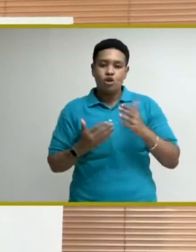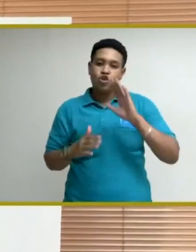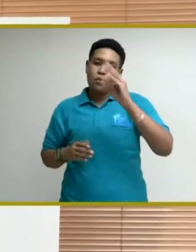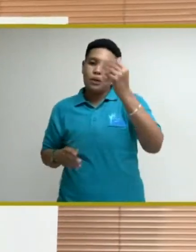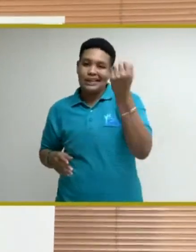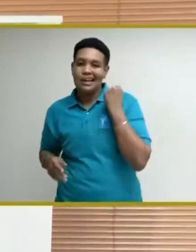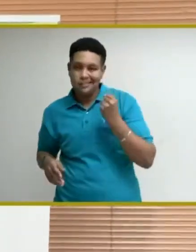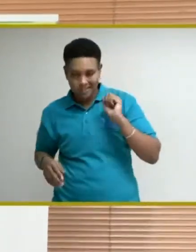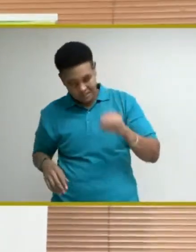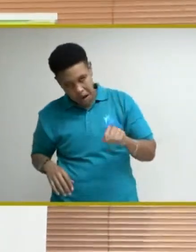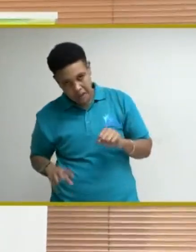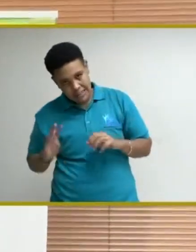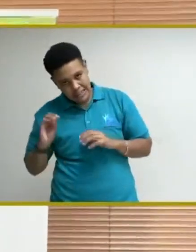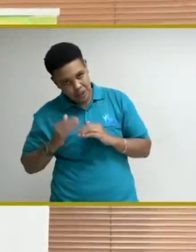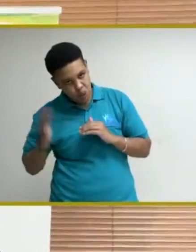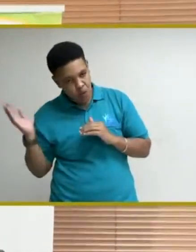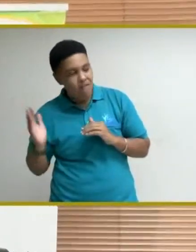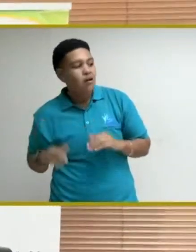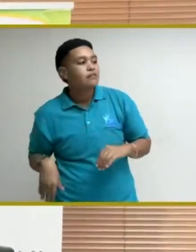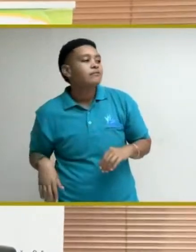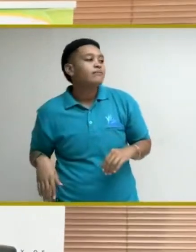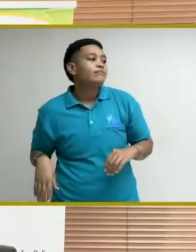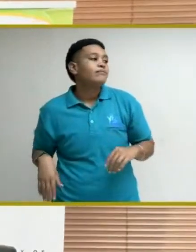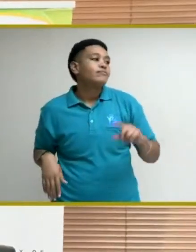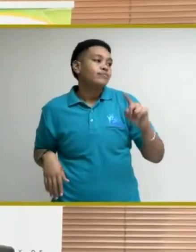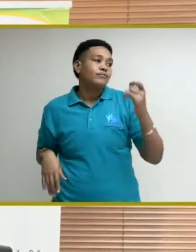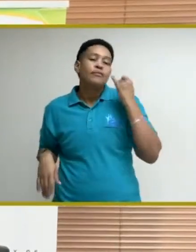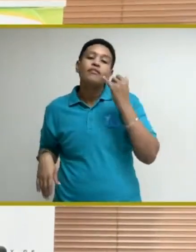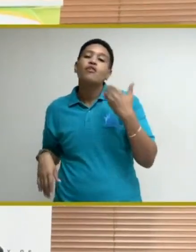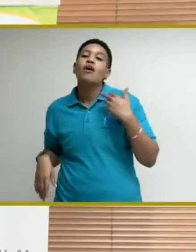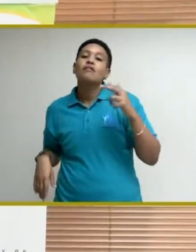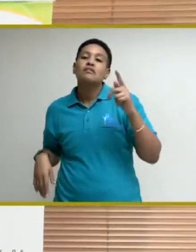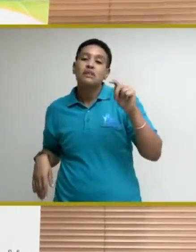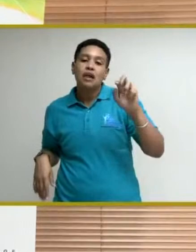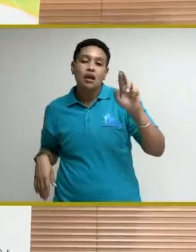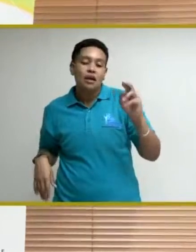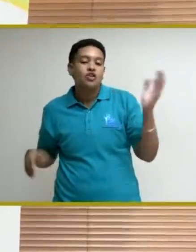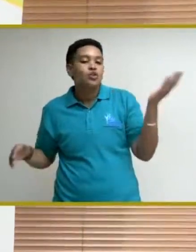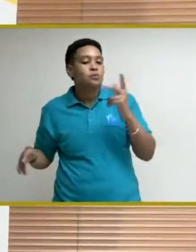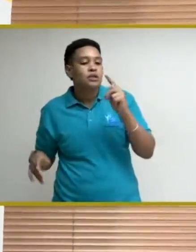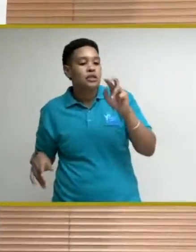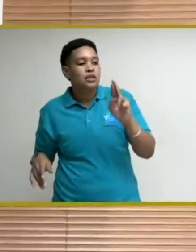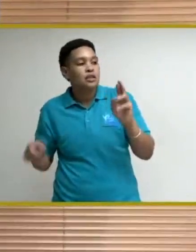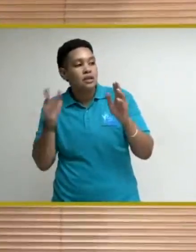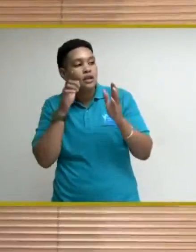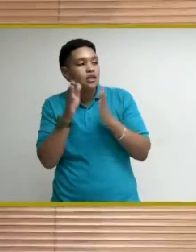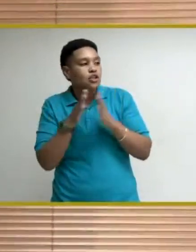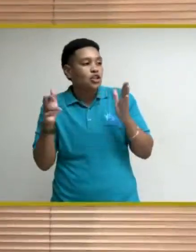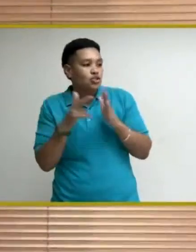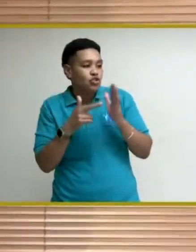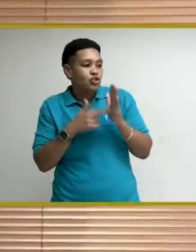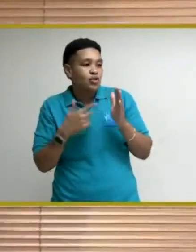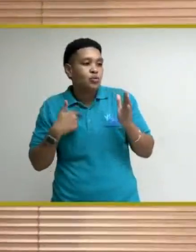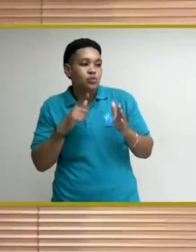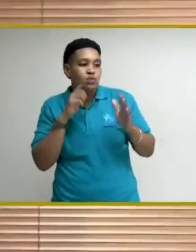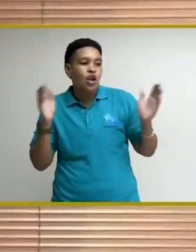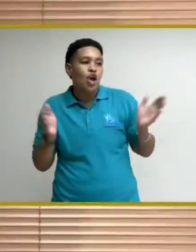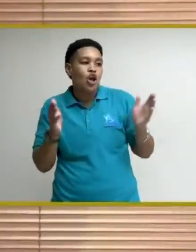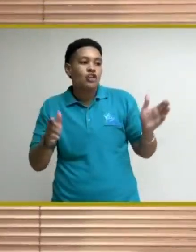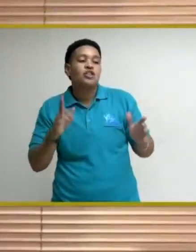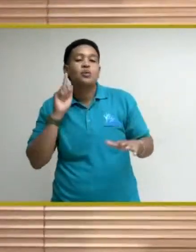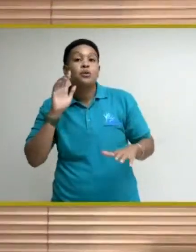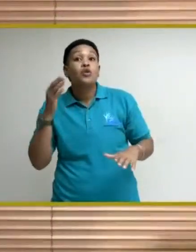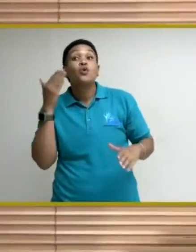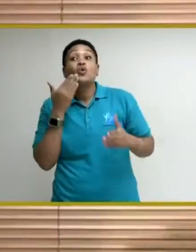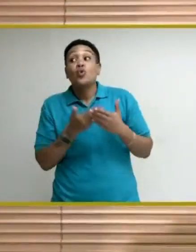that transfer. So once you have a TRN. Once you have a TRN. So take your TRN in. It's not a general rule, even though we encourage it. And it would be